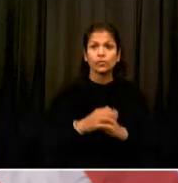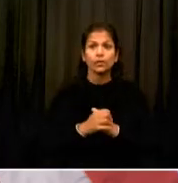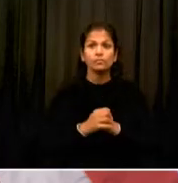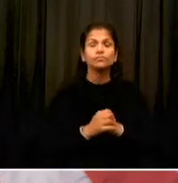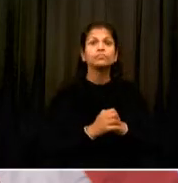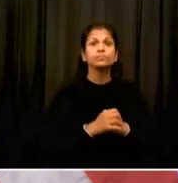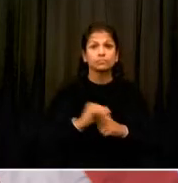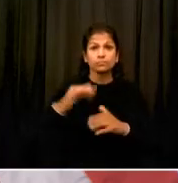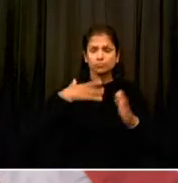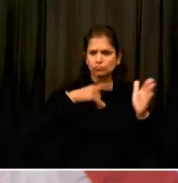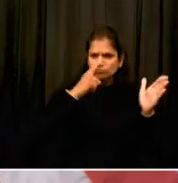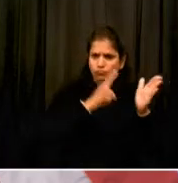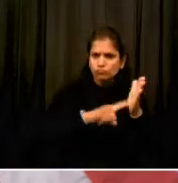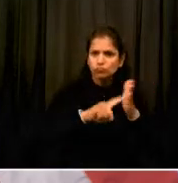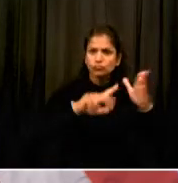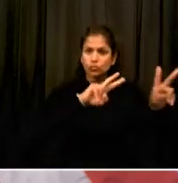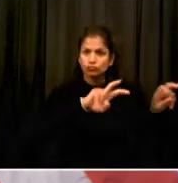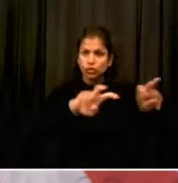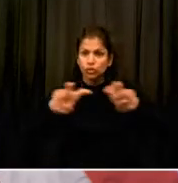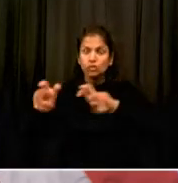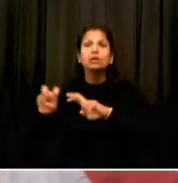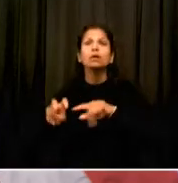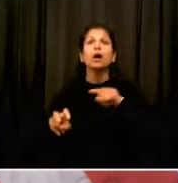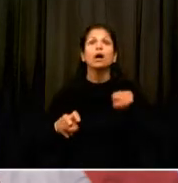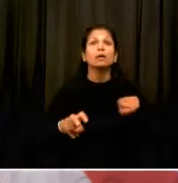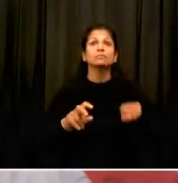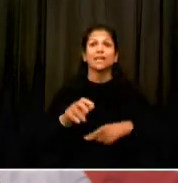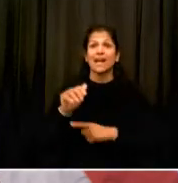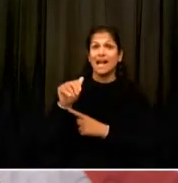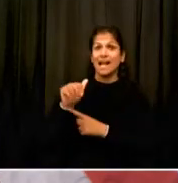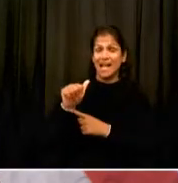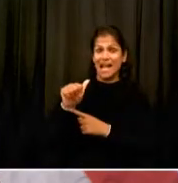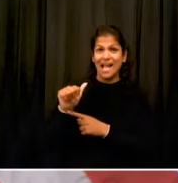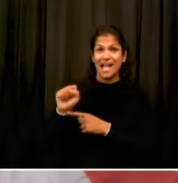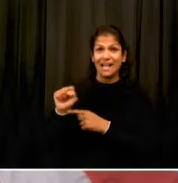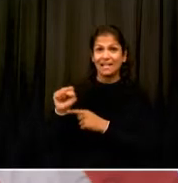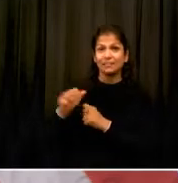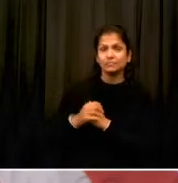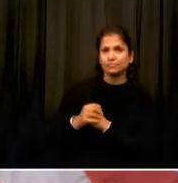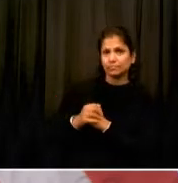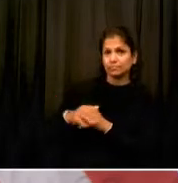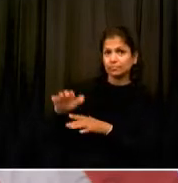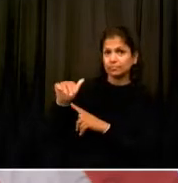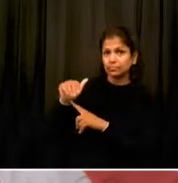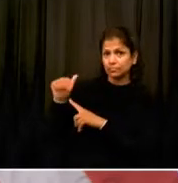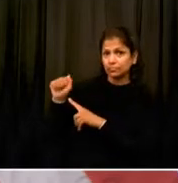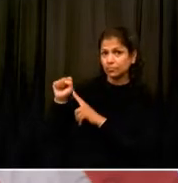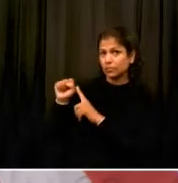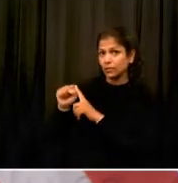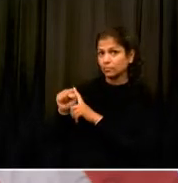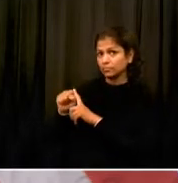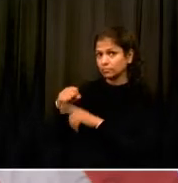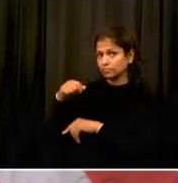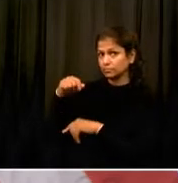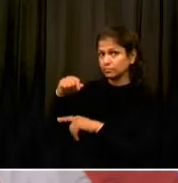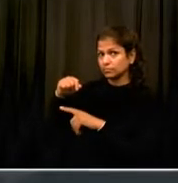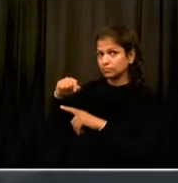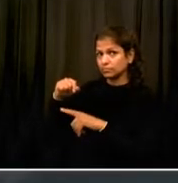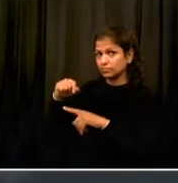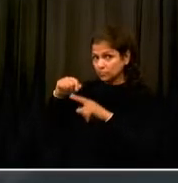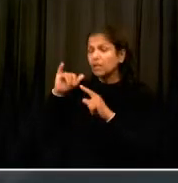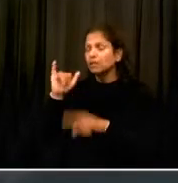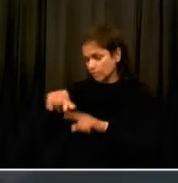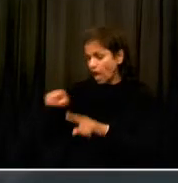safe. And I'm going to start with telling you two of the key metrics that we strive towards in order to achieve that goal. The first is we need to